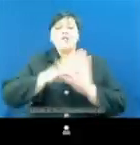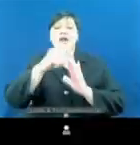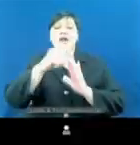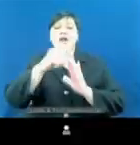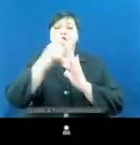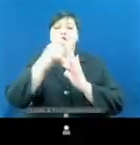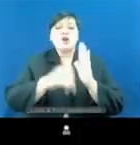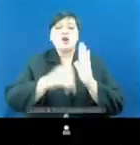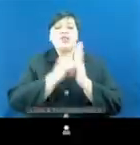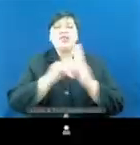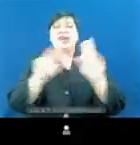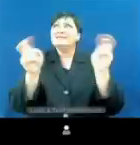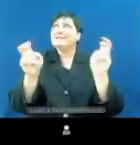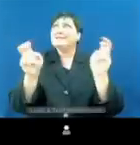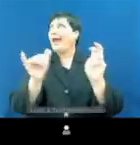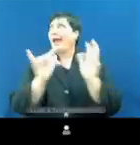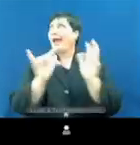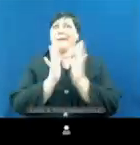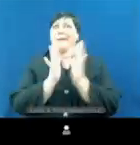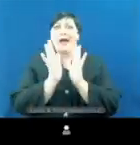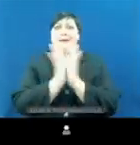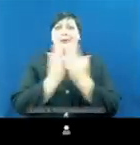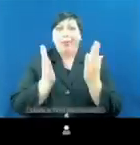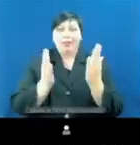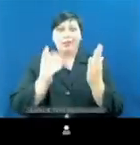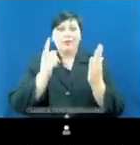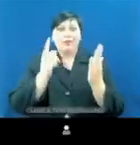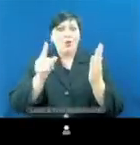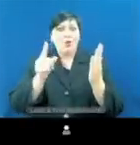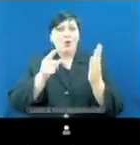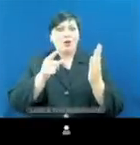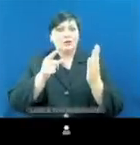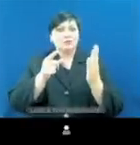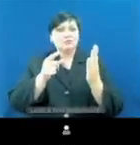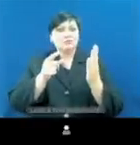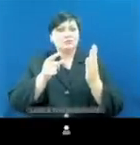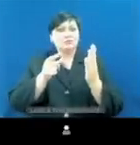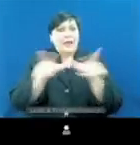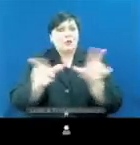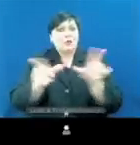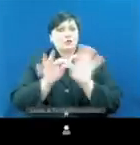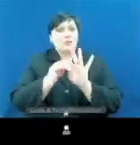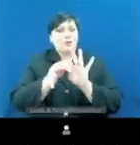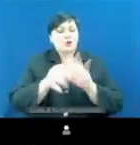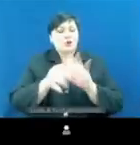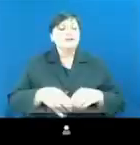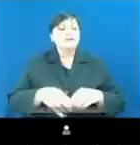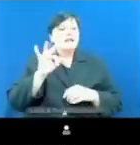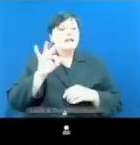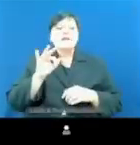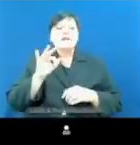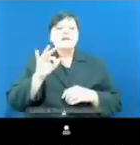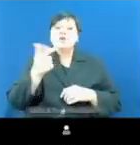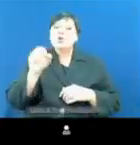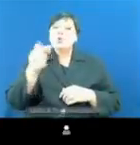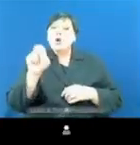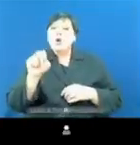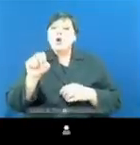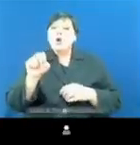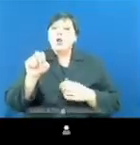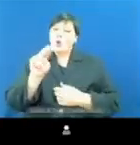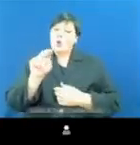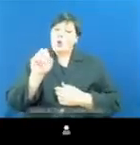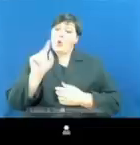interpreters. If you Google note-taking, you will also come up with court interpreter note-taking